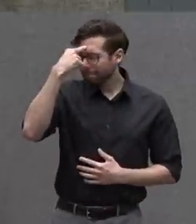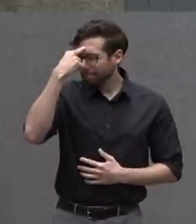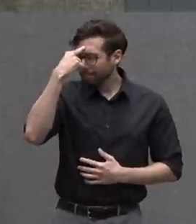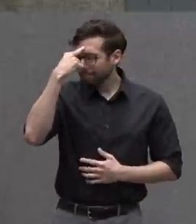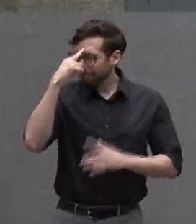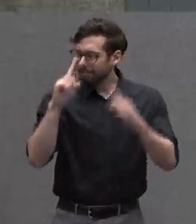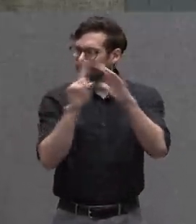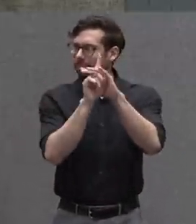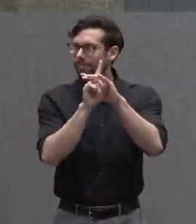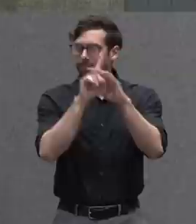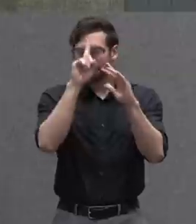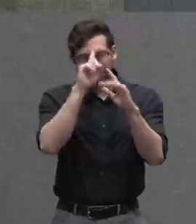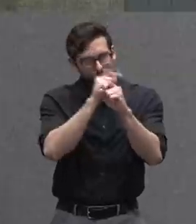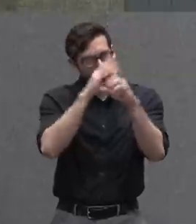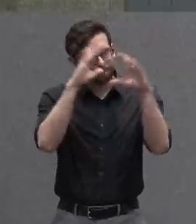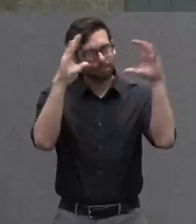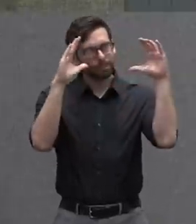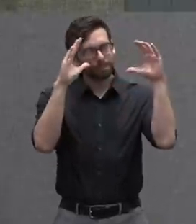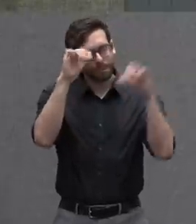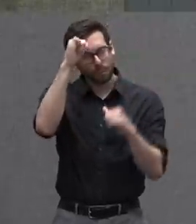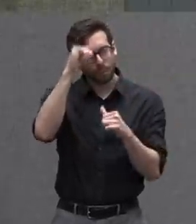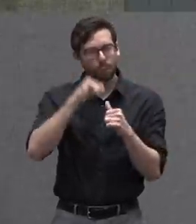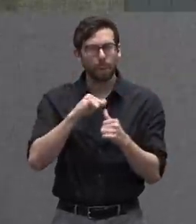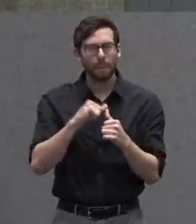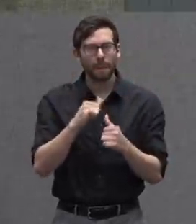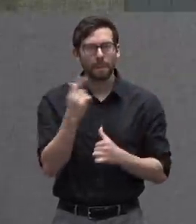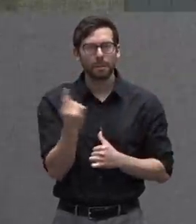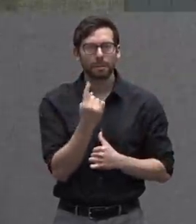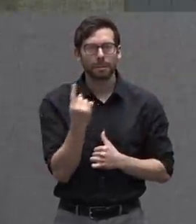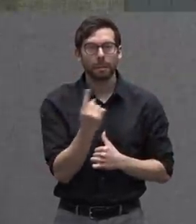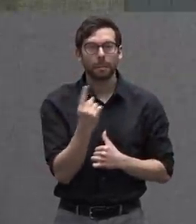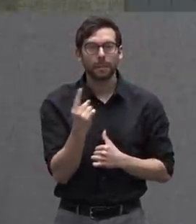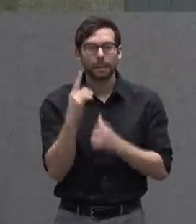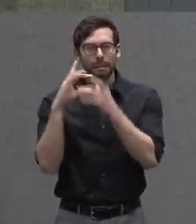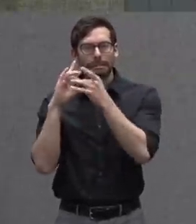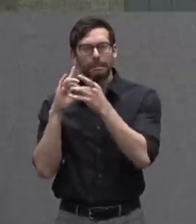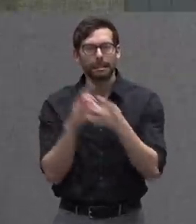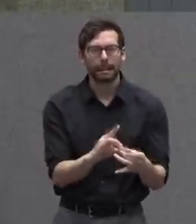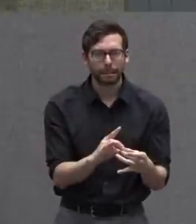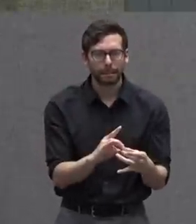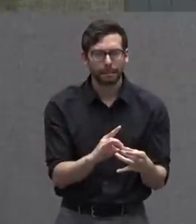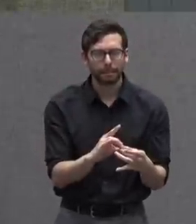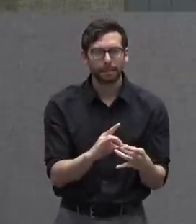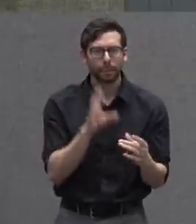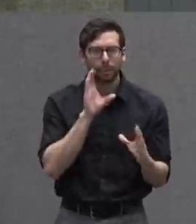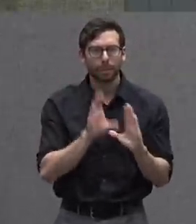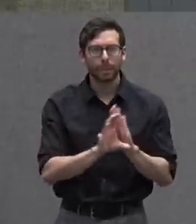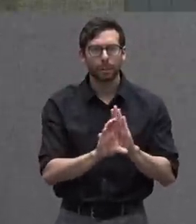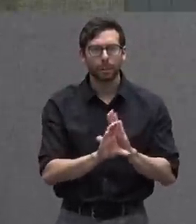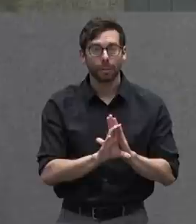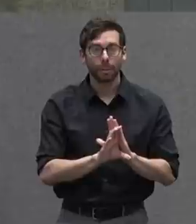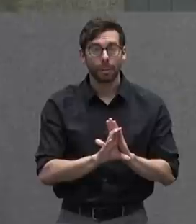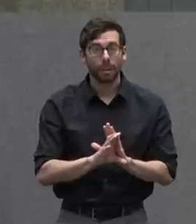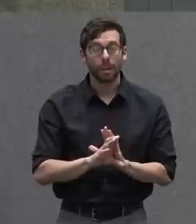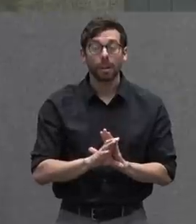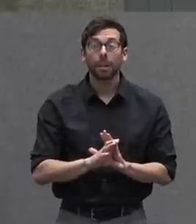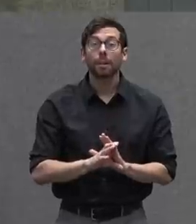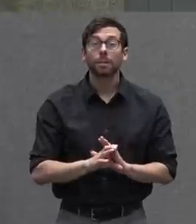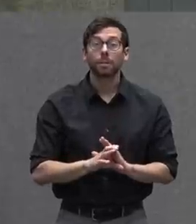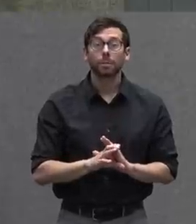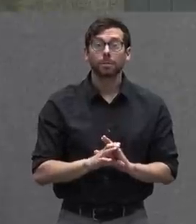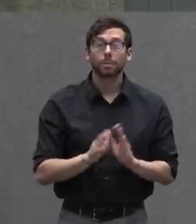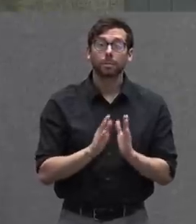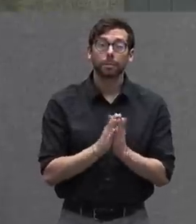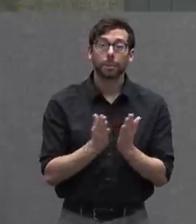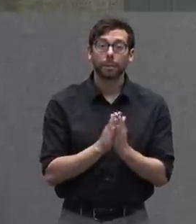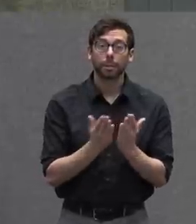something that relates to the picture that you're seeing. So while this book has no words in it, it's for sure